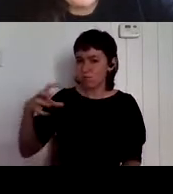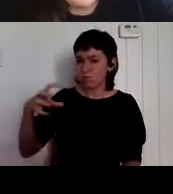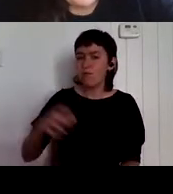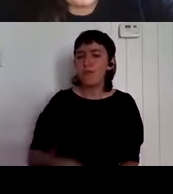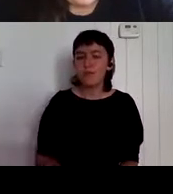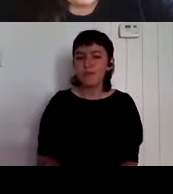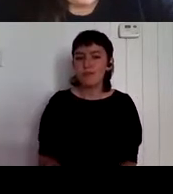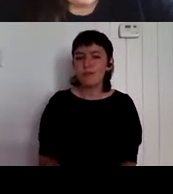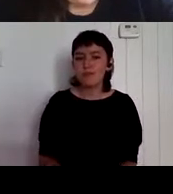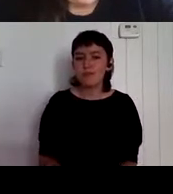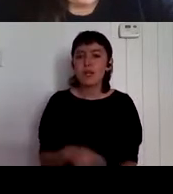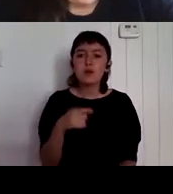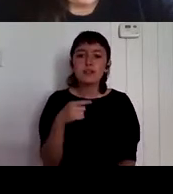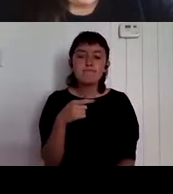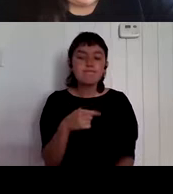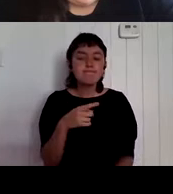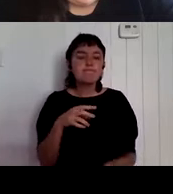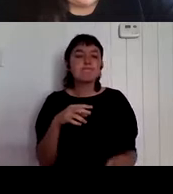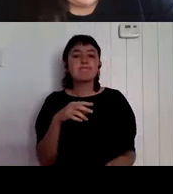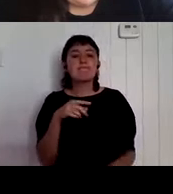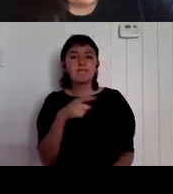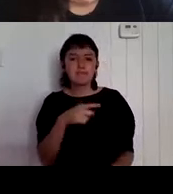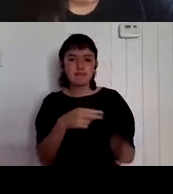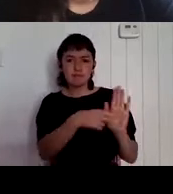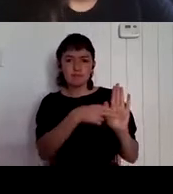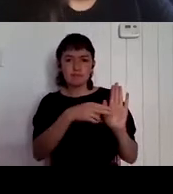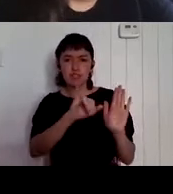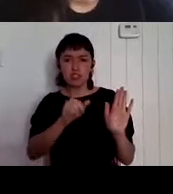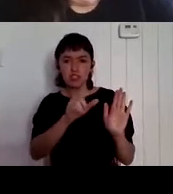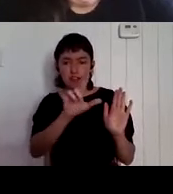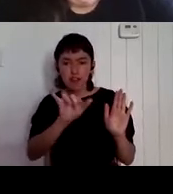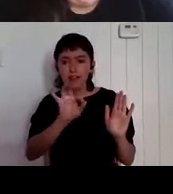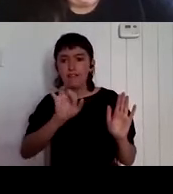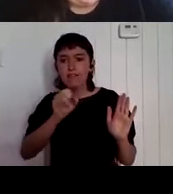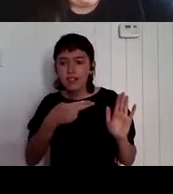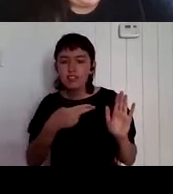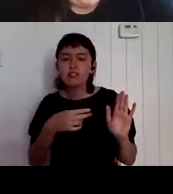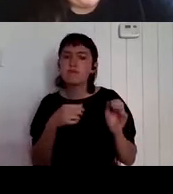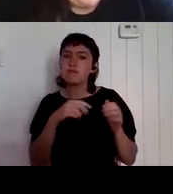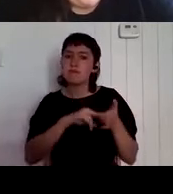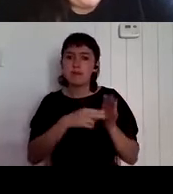as the catch-all term. if you go talk to people who study different species,